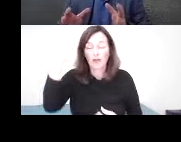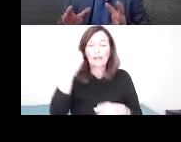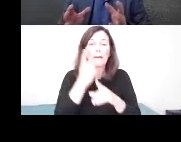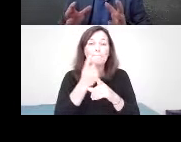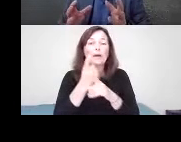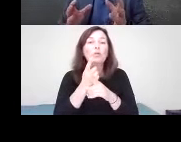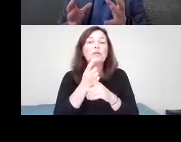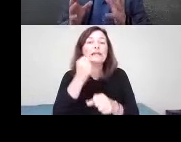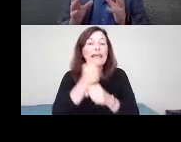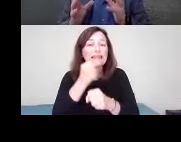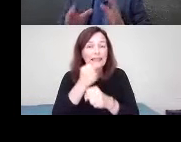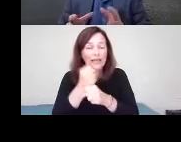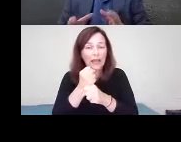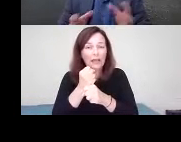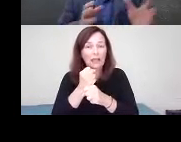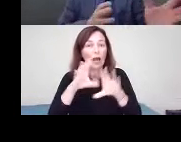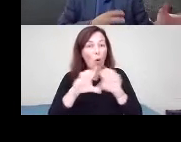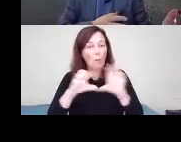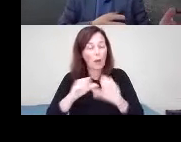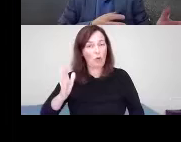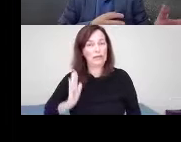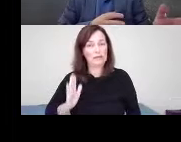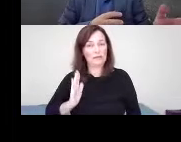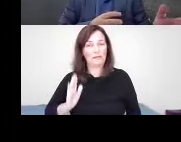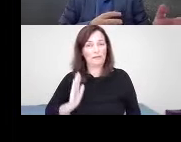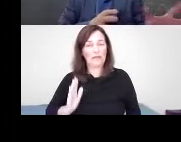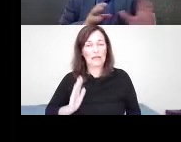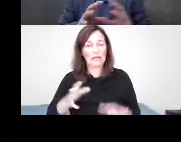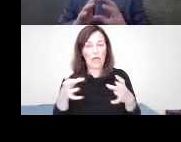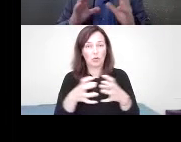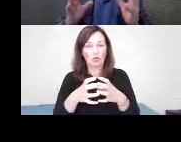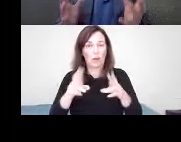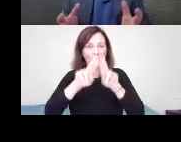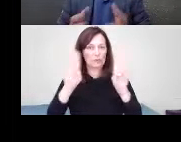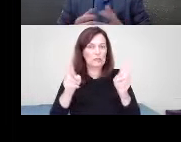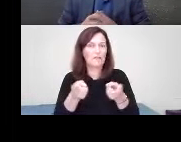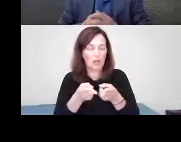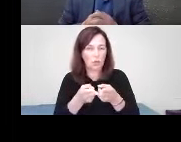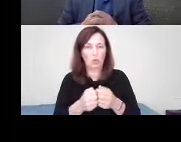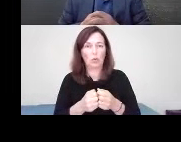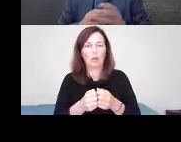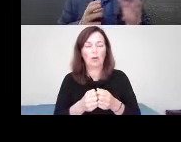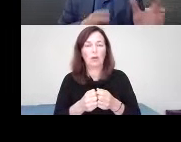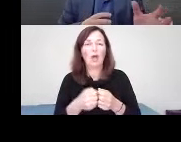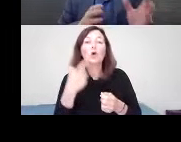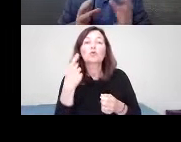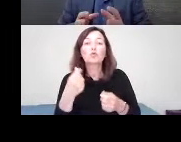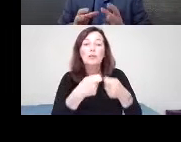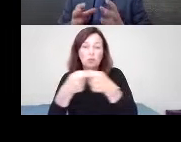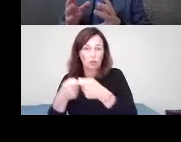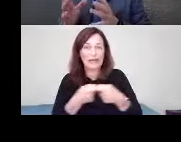all over the world, hand in hand together with the formal education. So it's some kind of combination of the